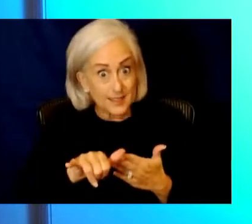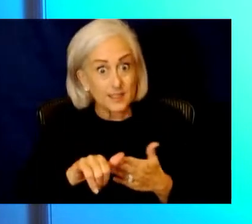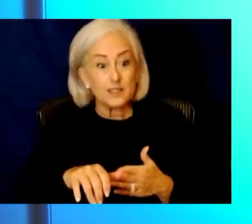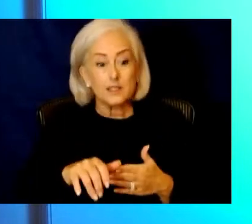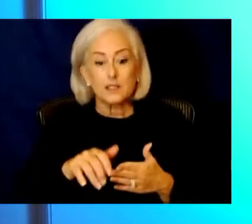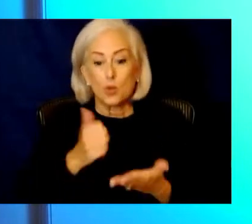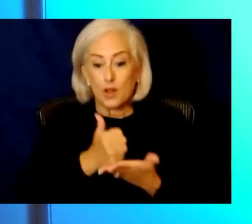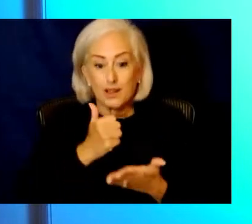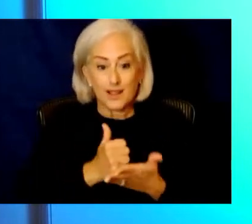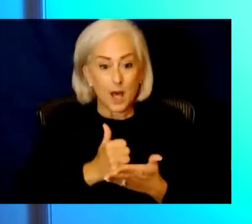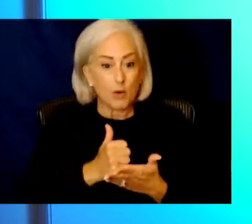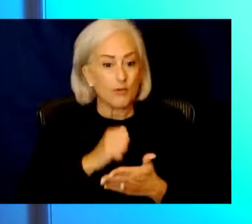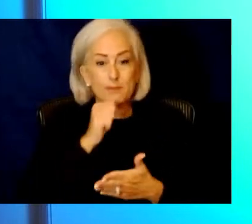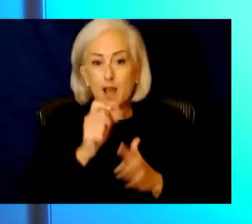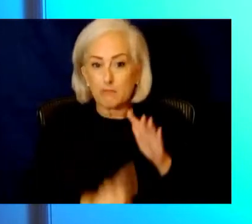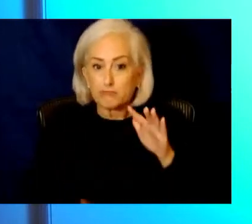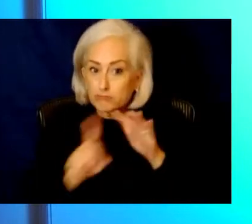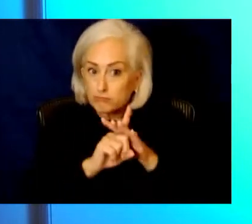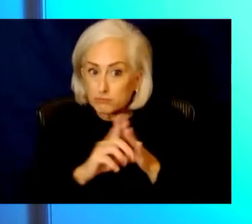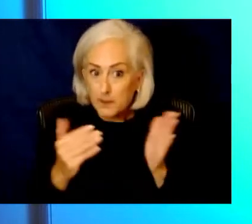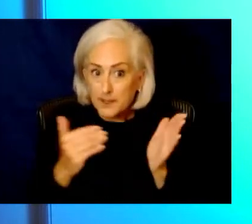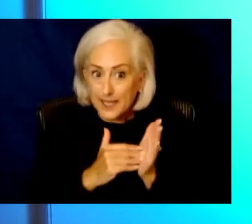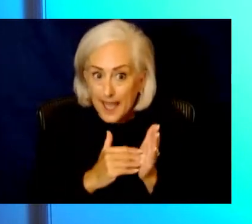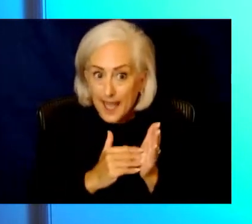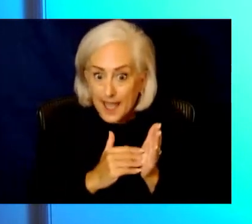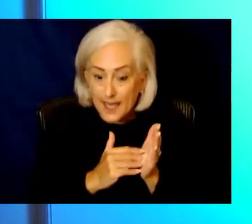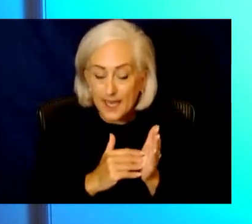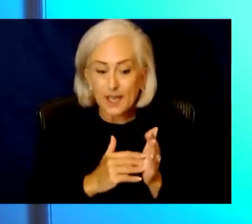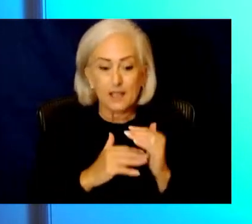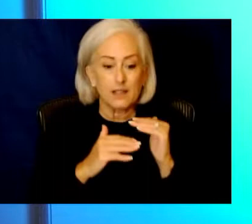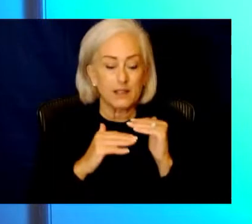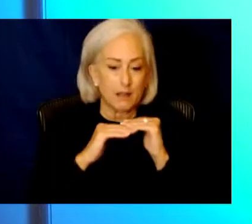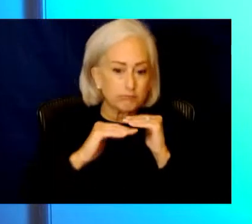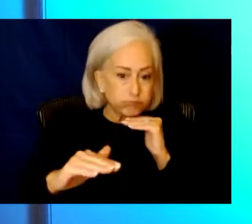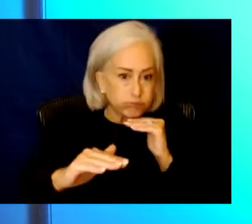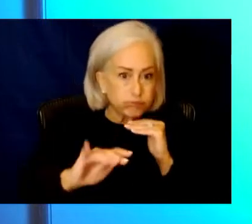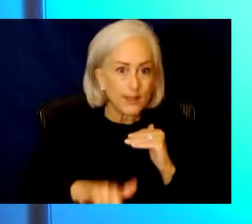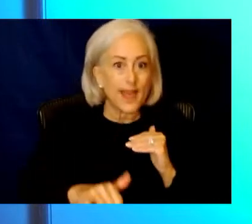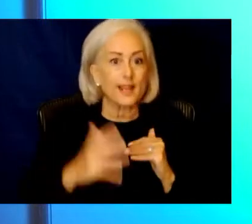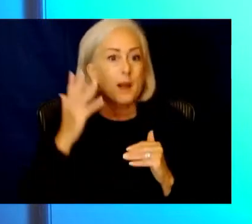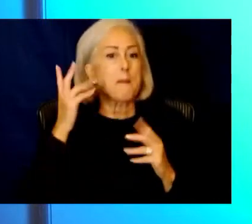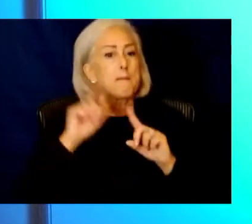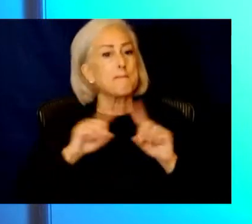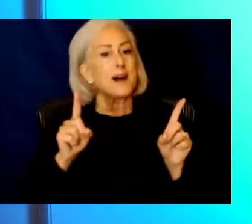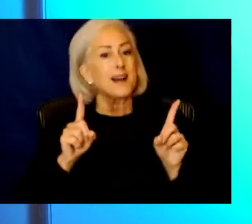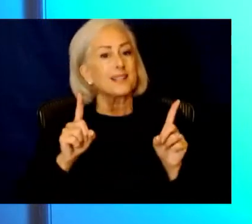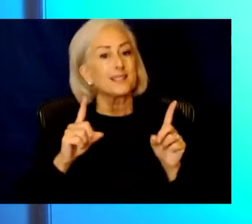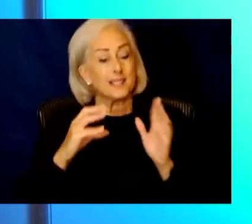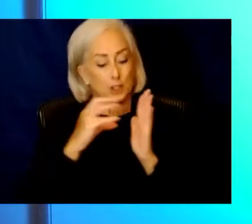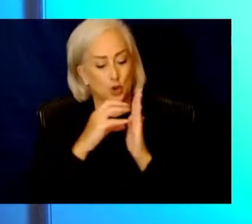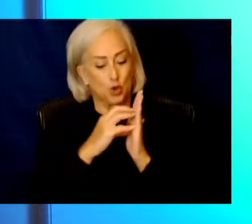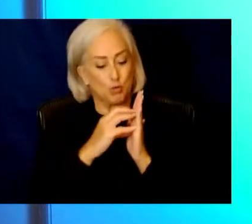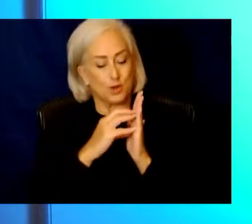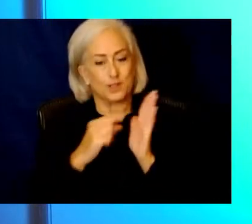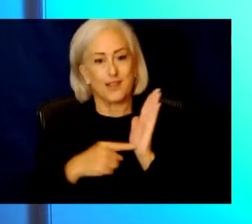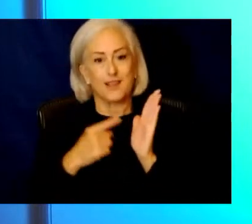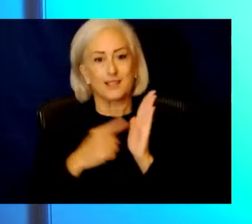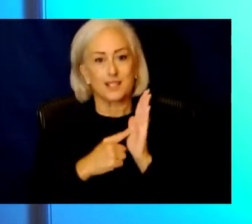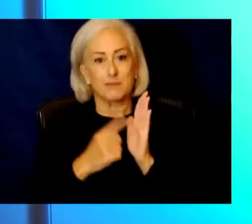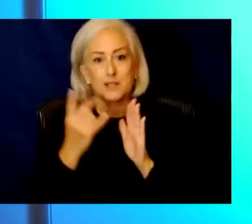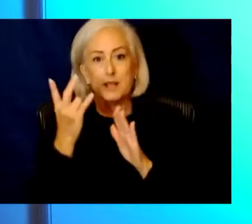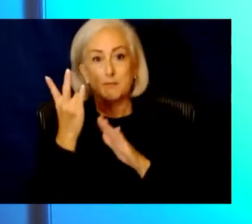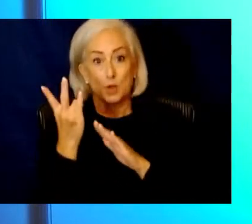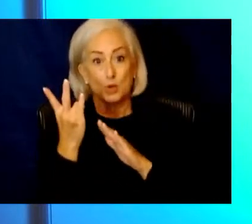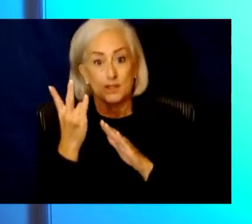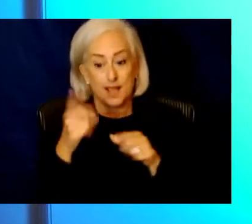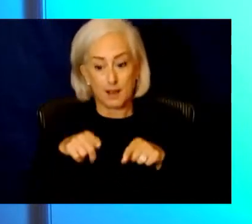durability? Because some of the concerns that we may have is that tumors mutate over time, and as you're treating the tumor, can the tumor